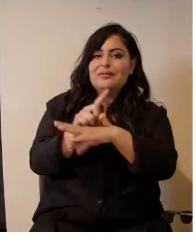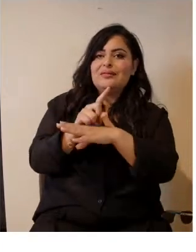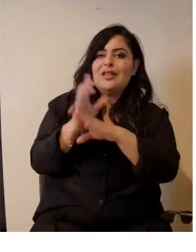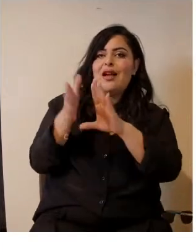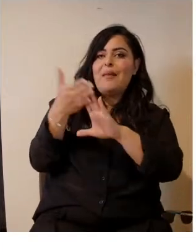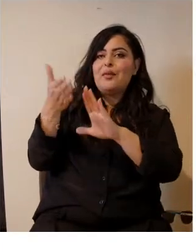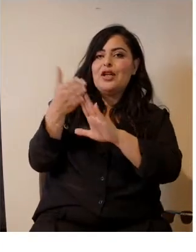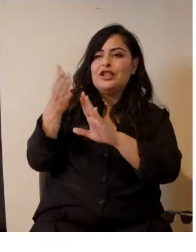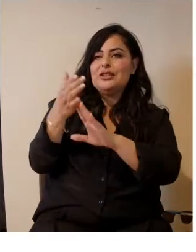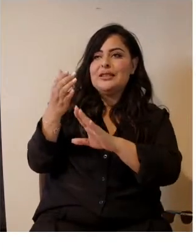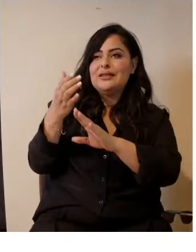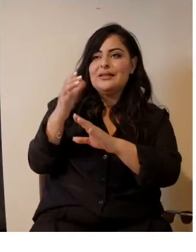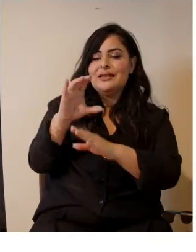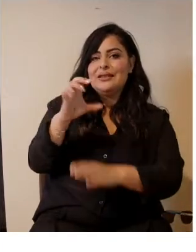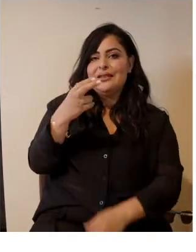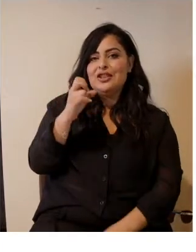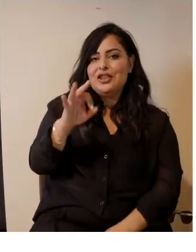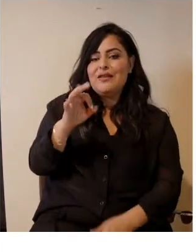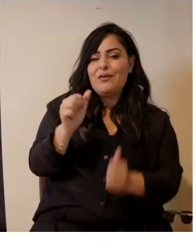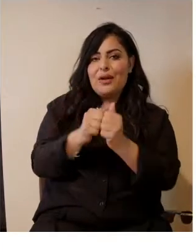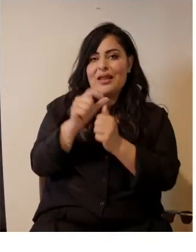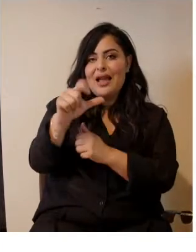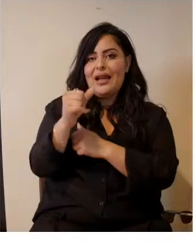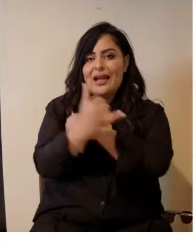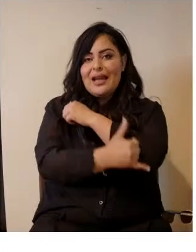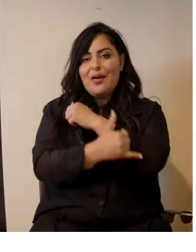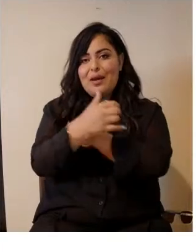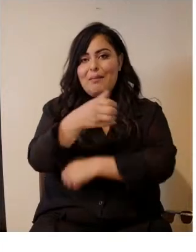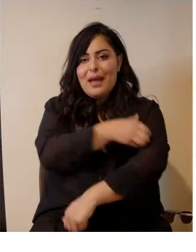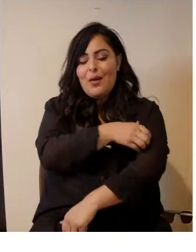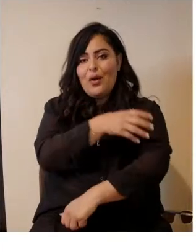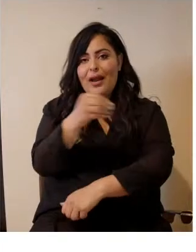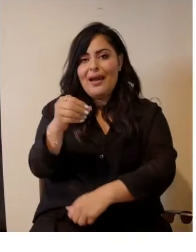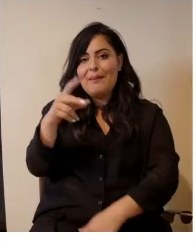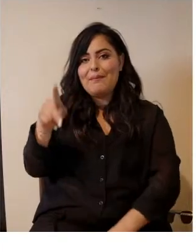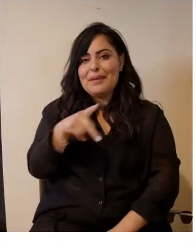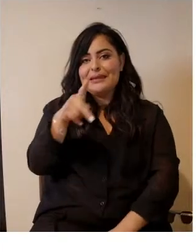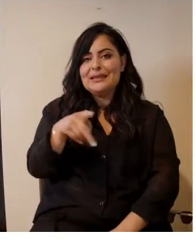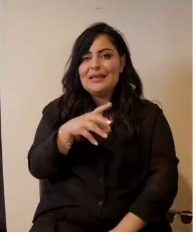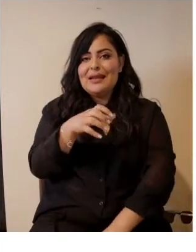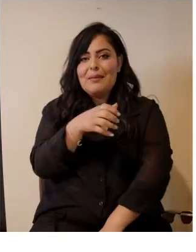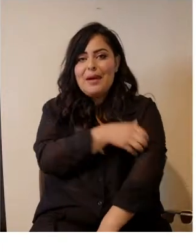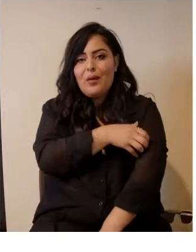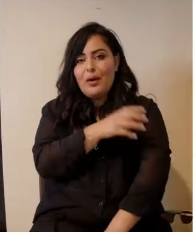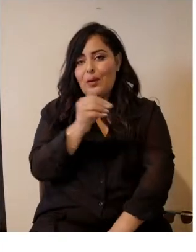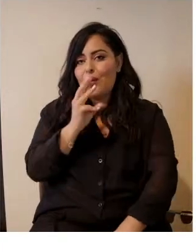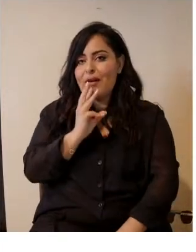operations chief with the LA County Power, as well as we have Pasadena Power and Water.